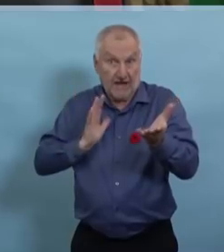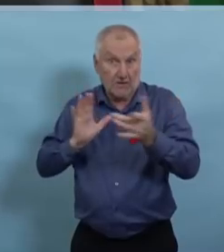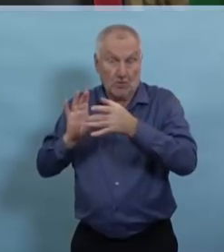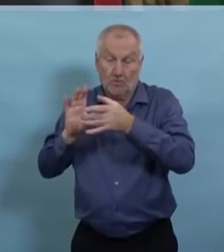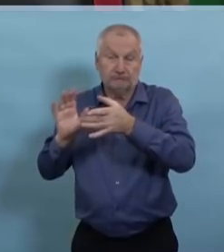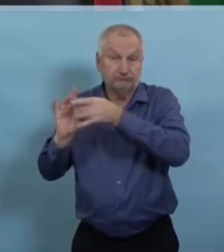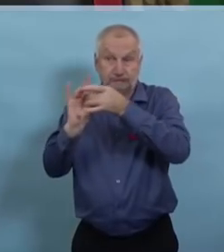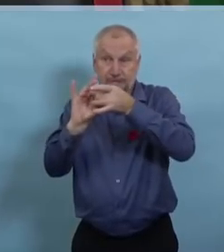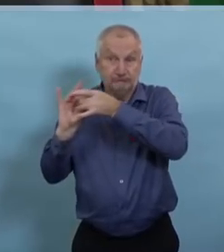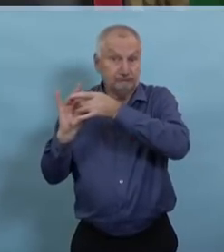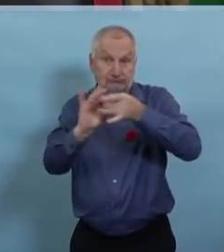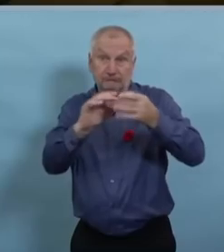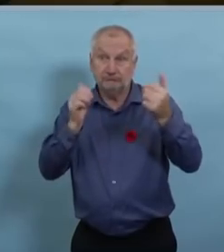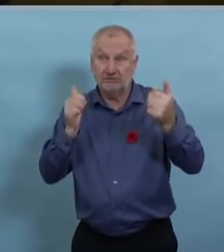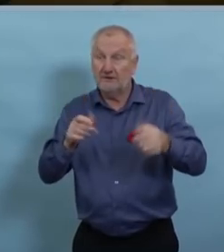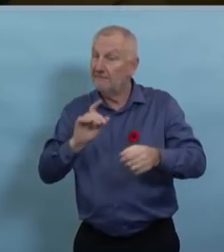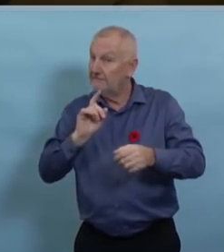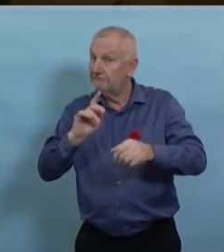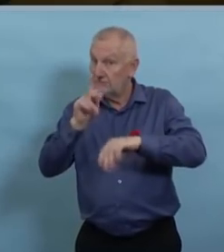making sure that schools are safe.